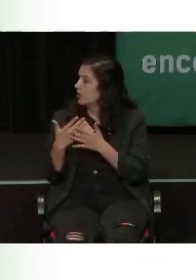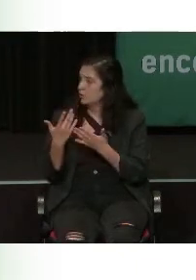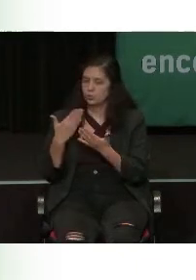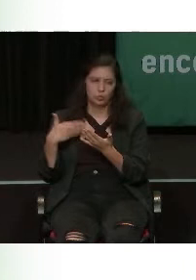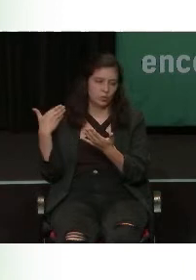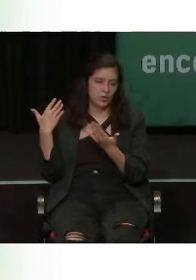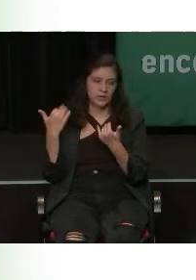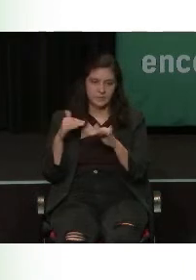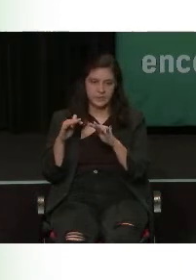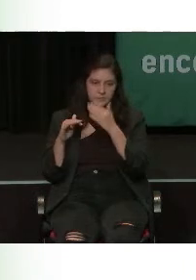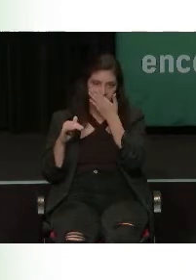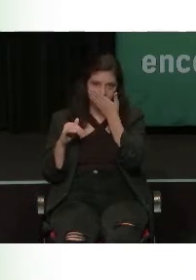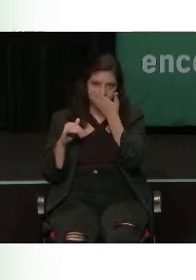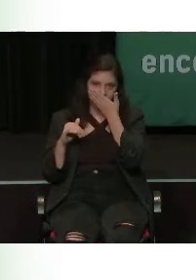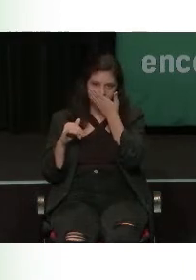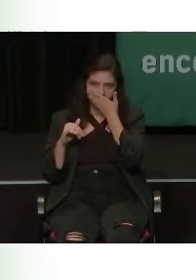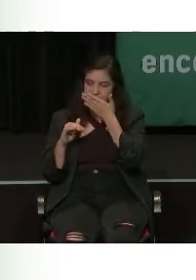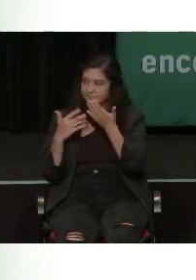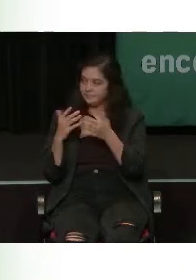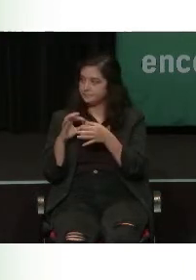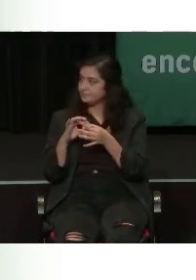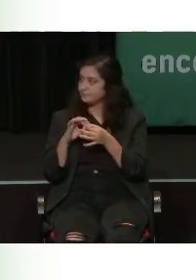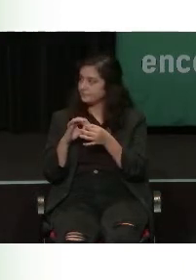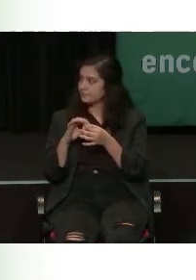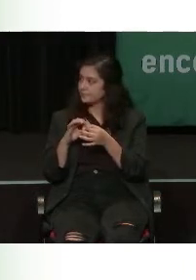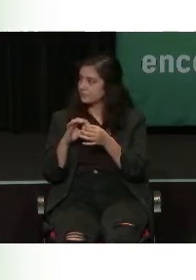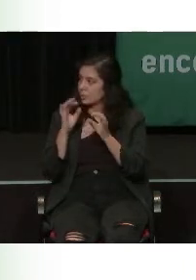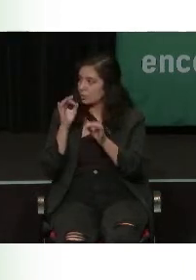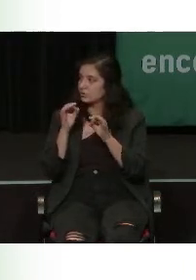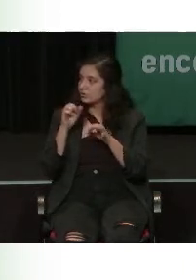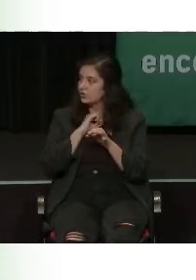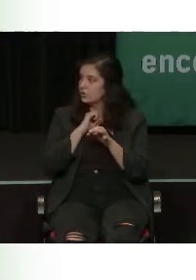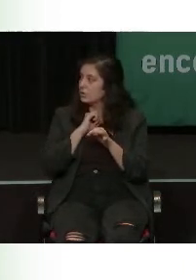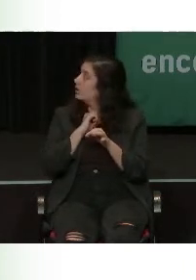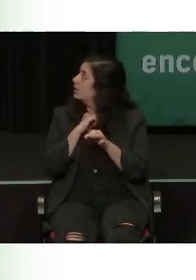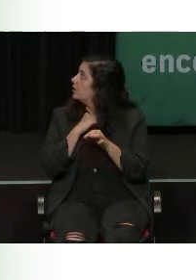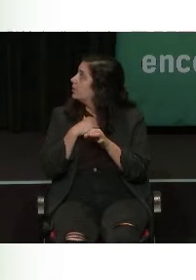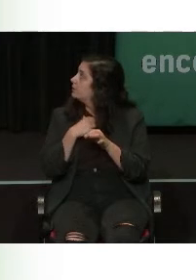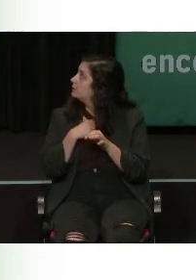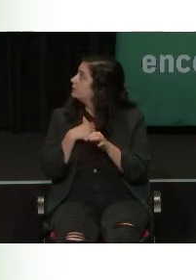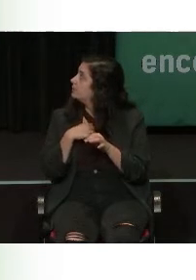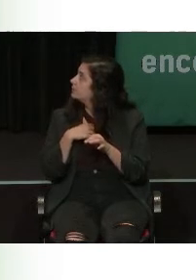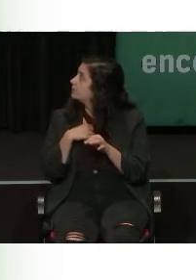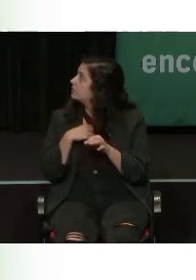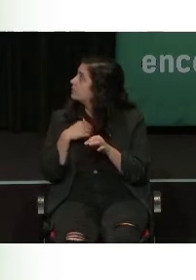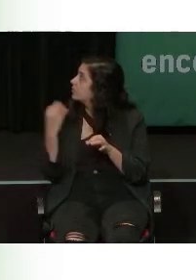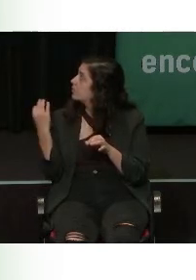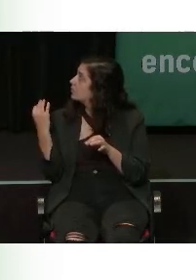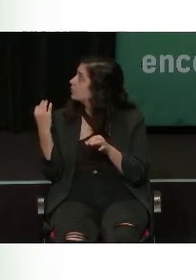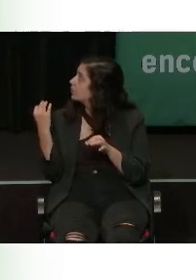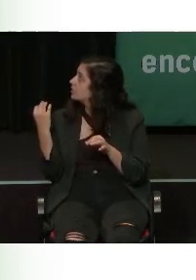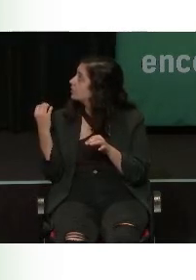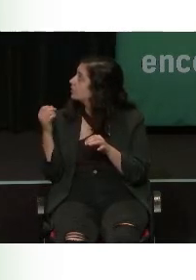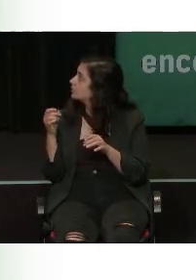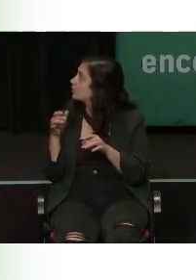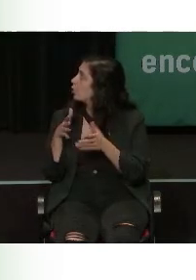but of imatinib as first-line therapy was, it was far better than the